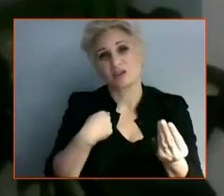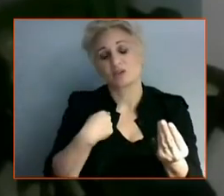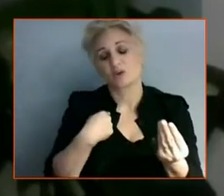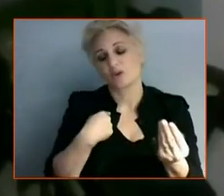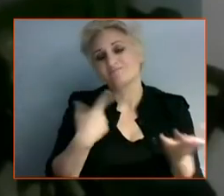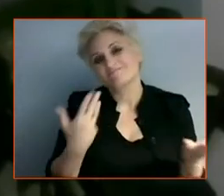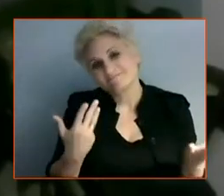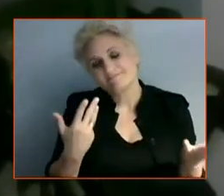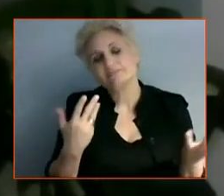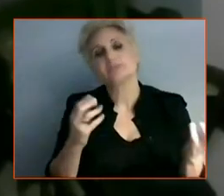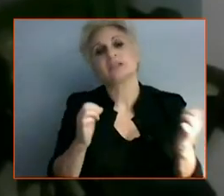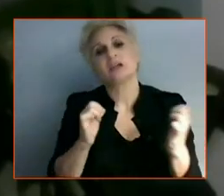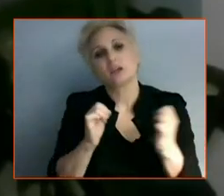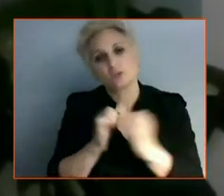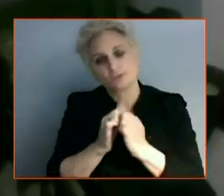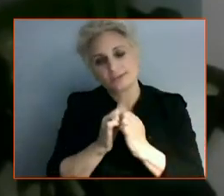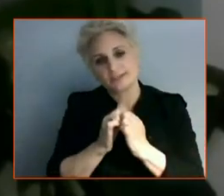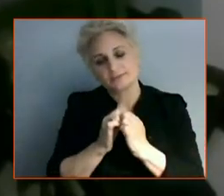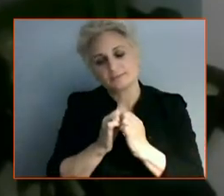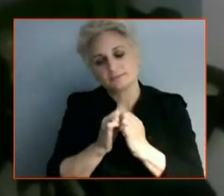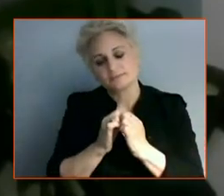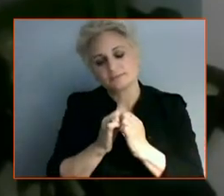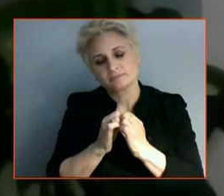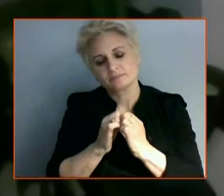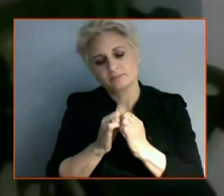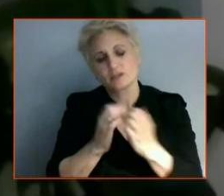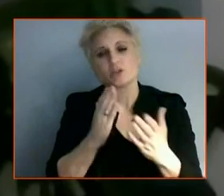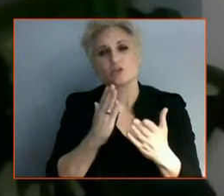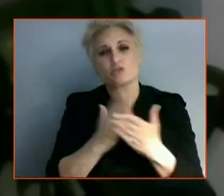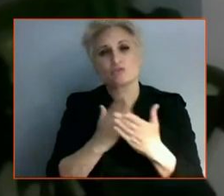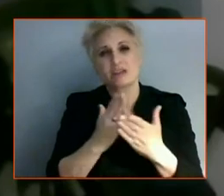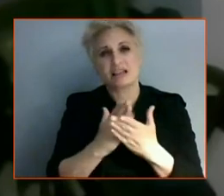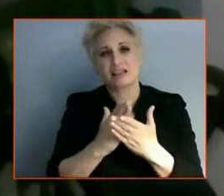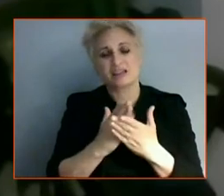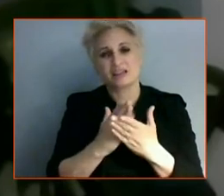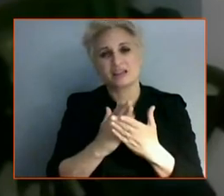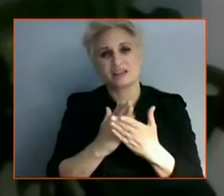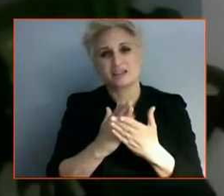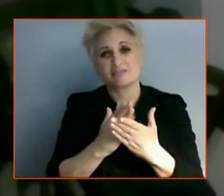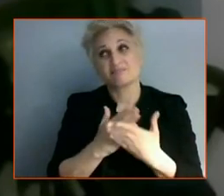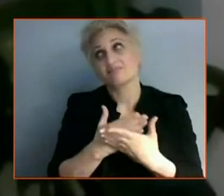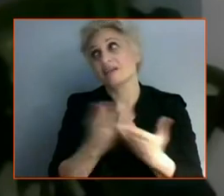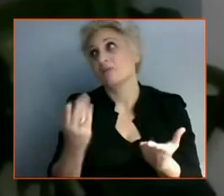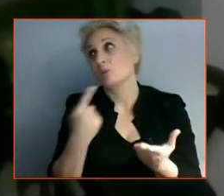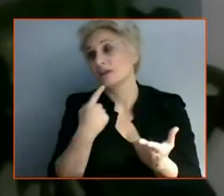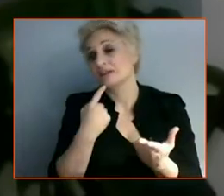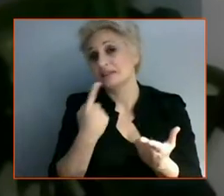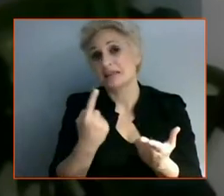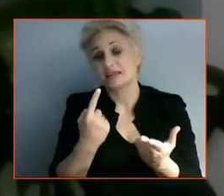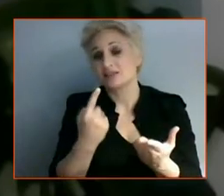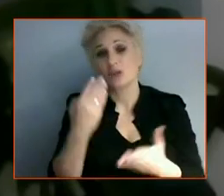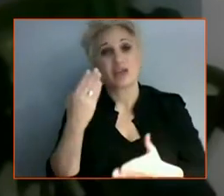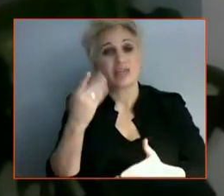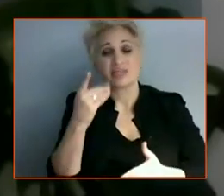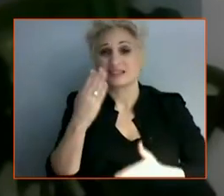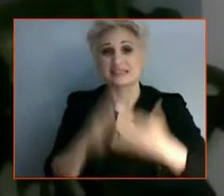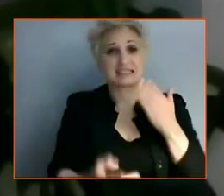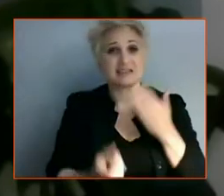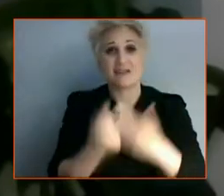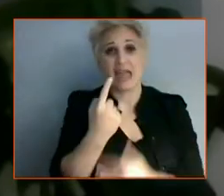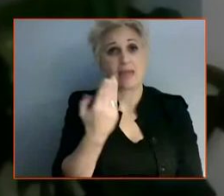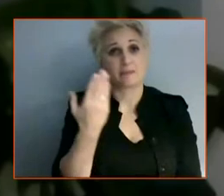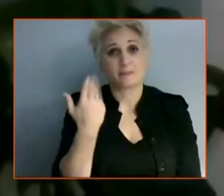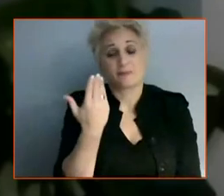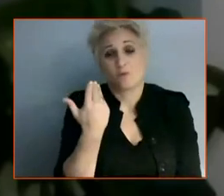that, ultimately, what we're operating in, as everybody keeps saying, is unprecedented times. Thanks. And we could